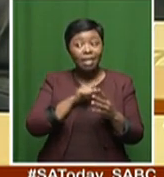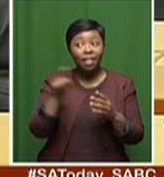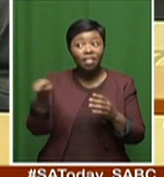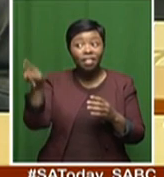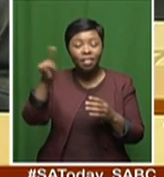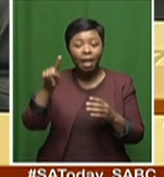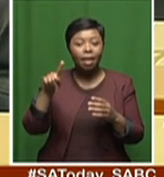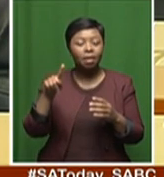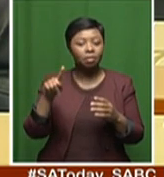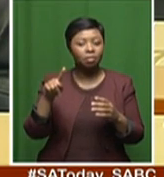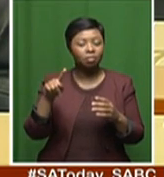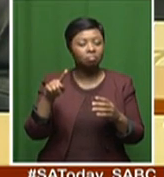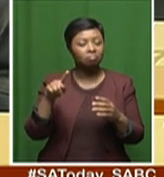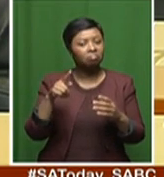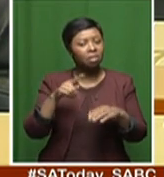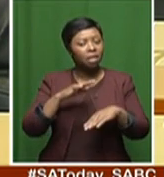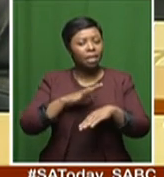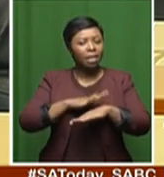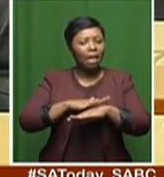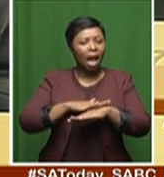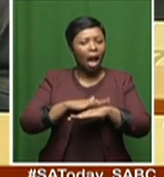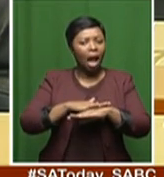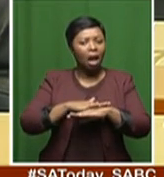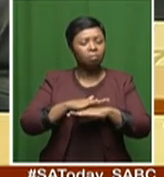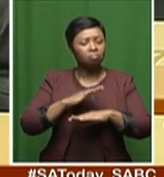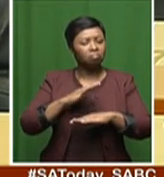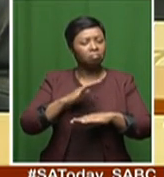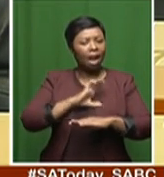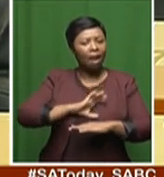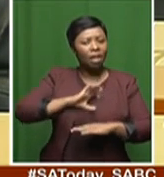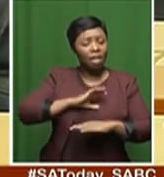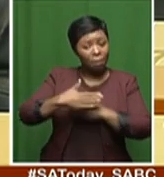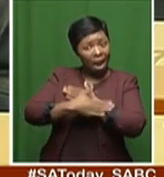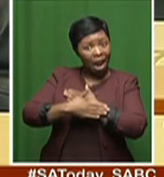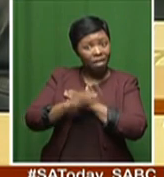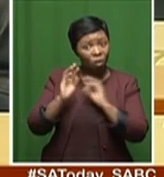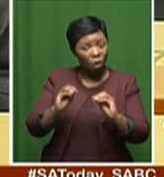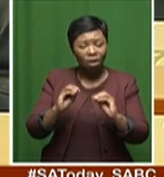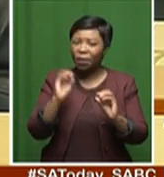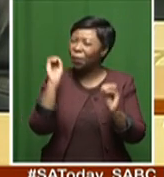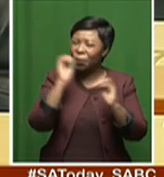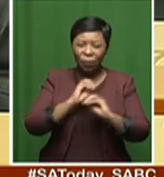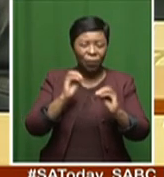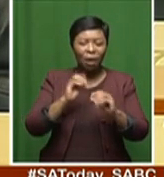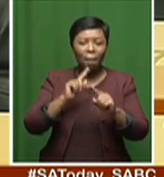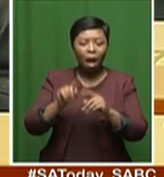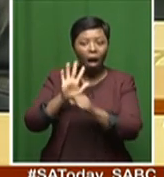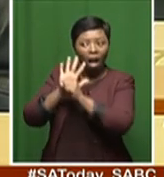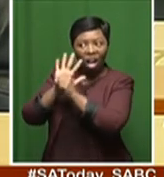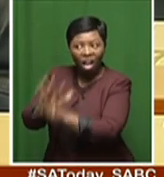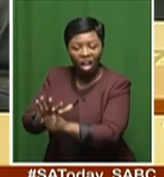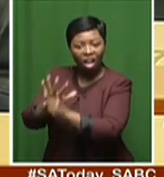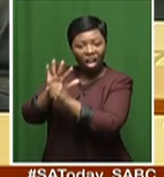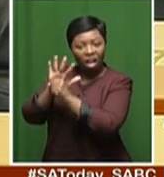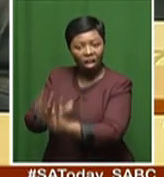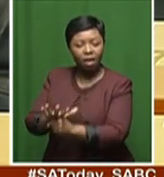Once they blow the whistle, they have been subjected to enormous pressures, and pressures